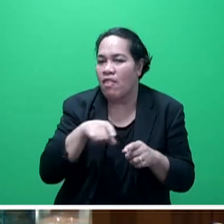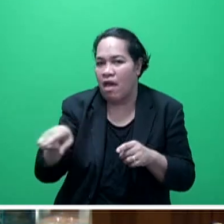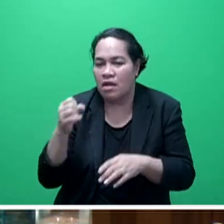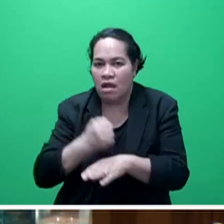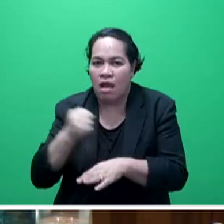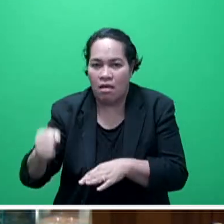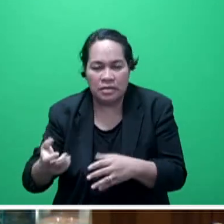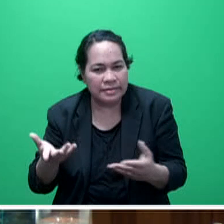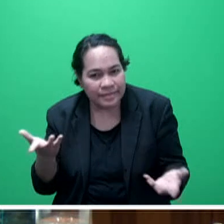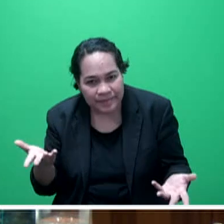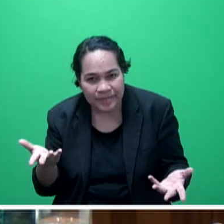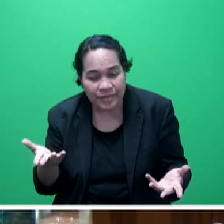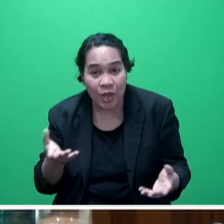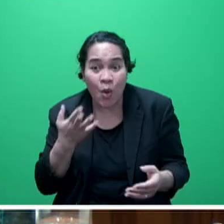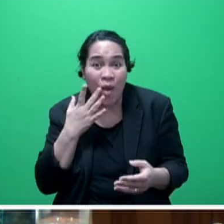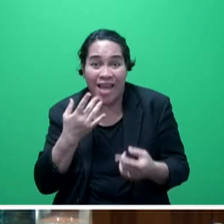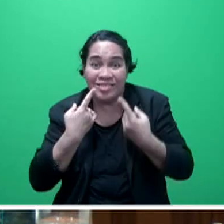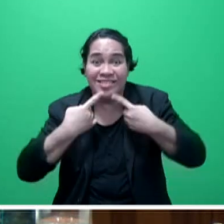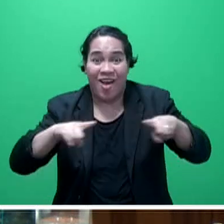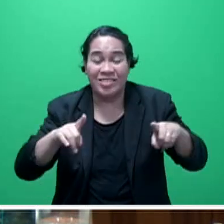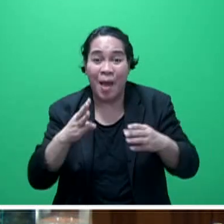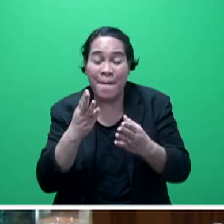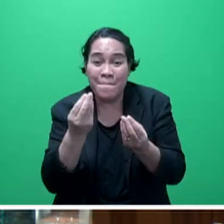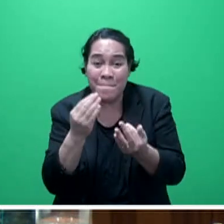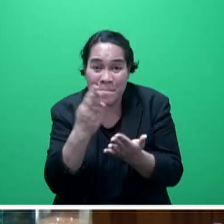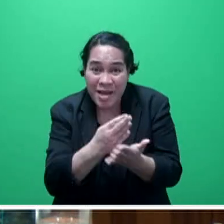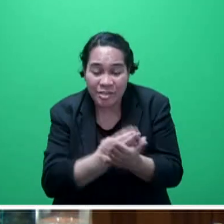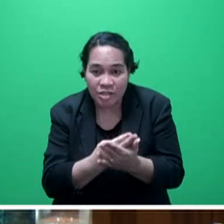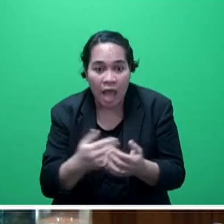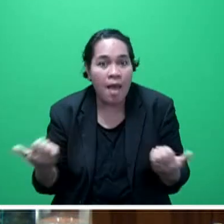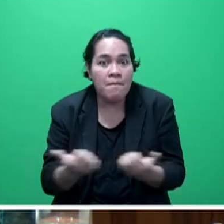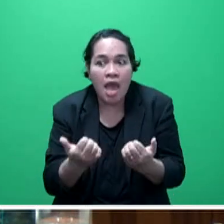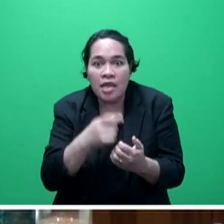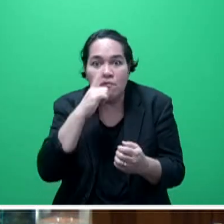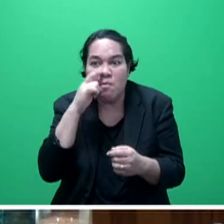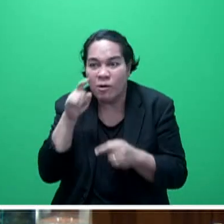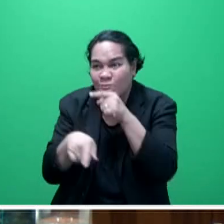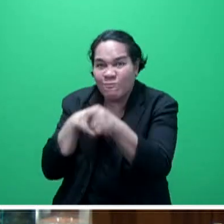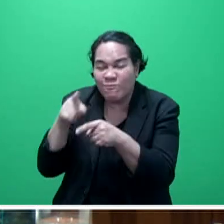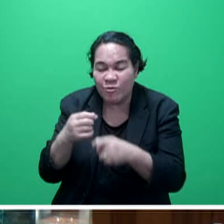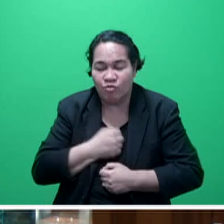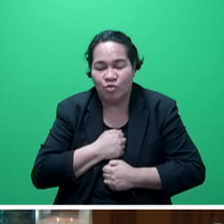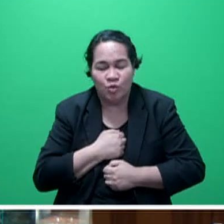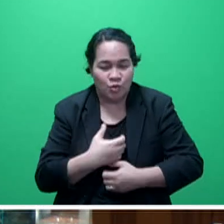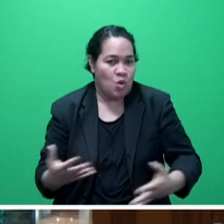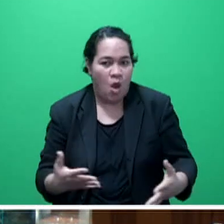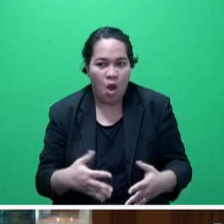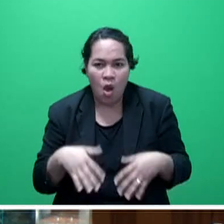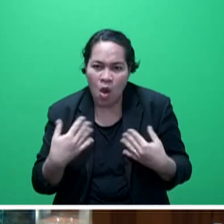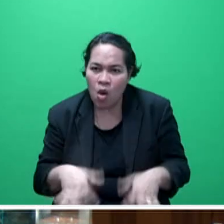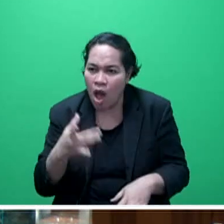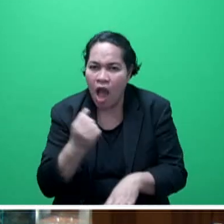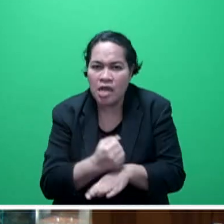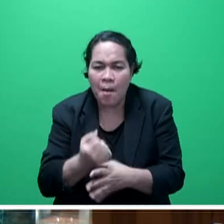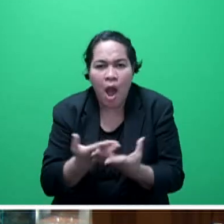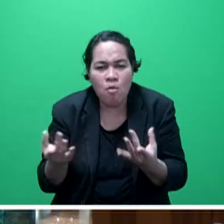sir, when the budget was announced, many critics were in a shock at the level of innovation and outside-the-box thinking